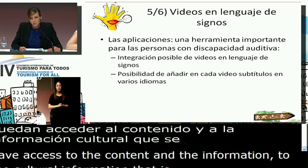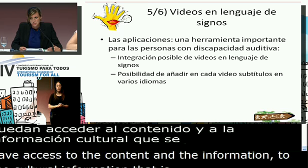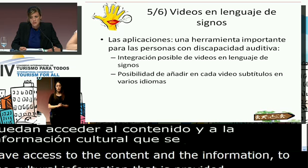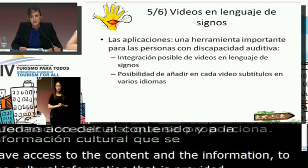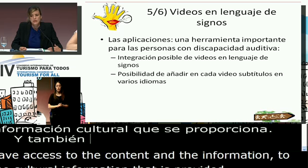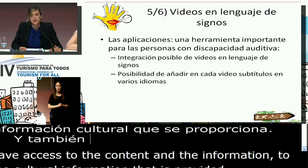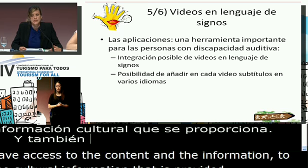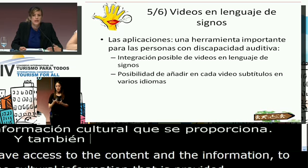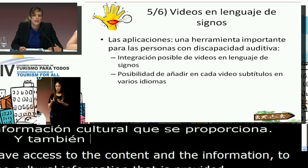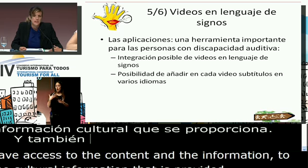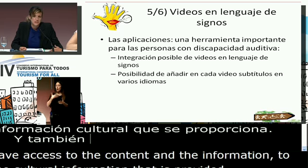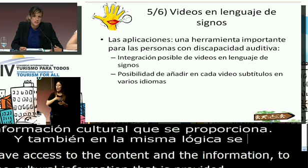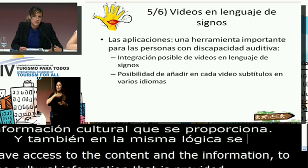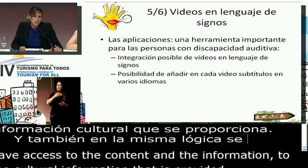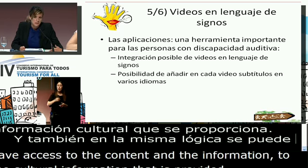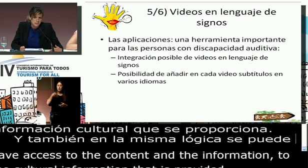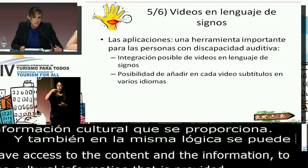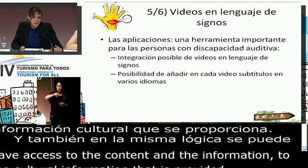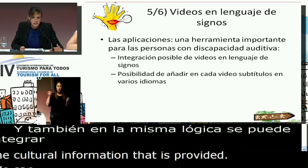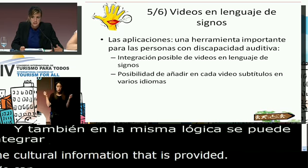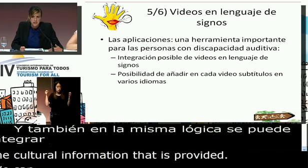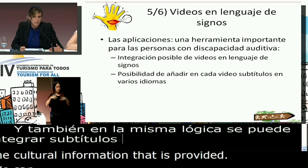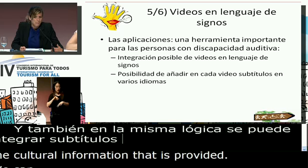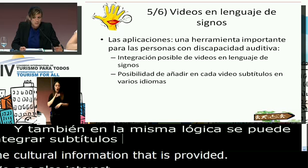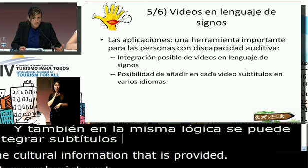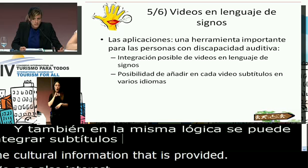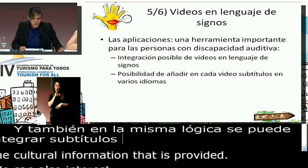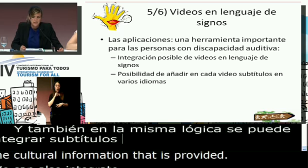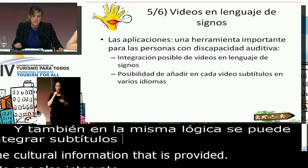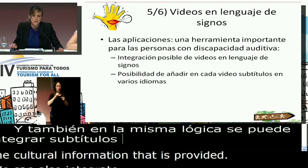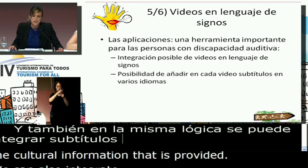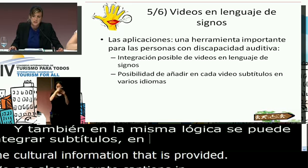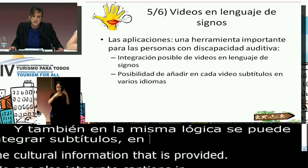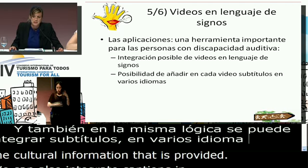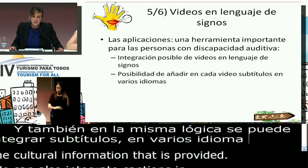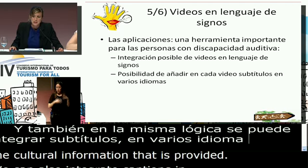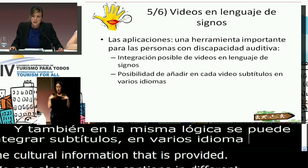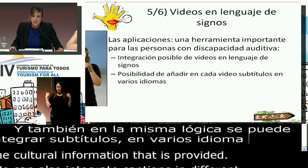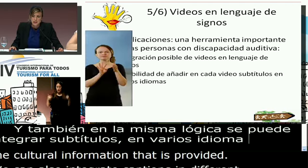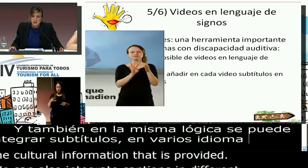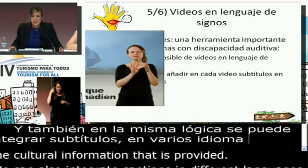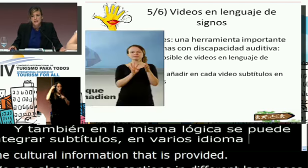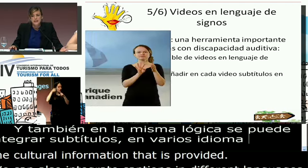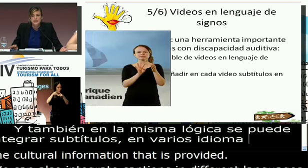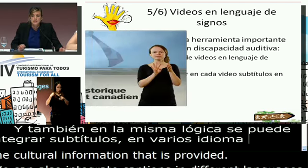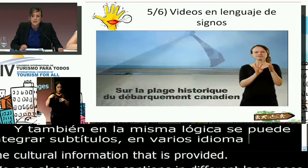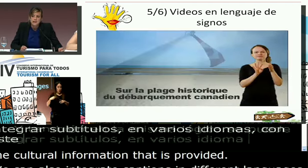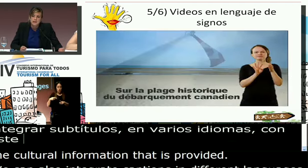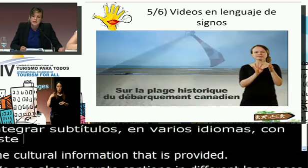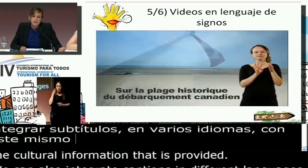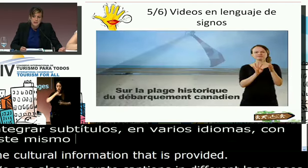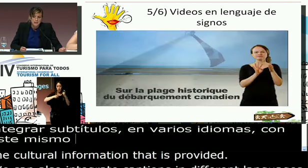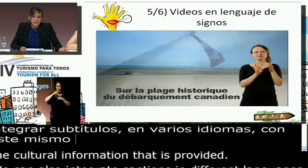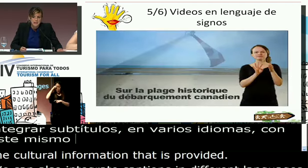We can also integrate captions in different languages with the same aim.